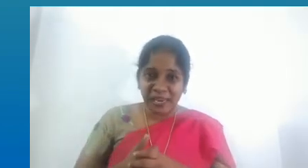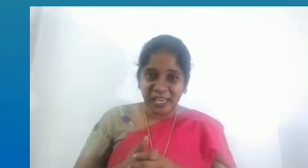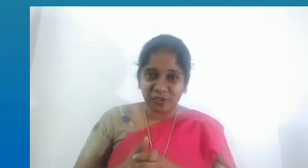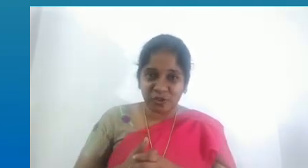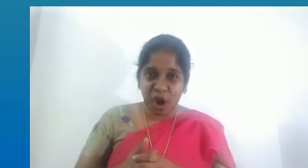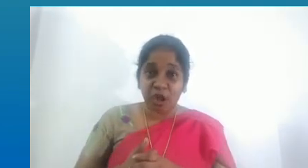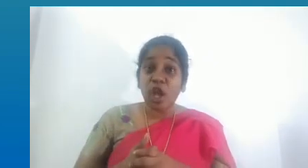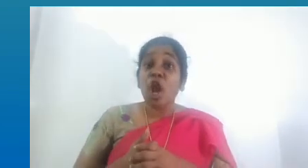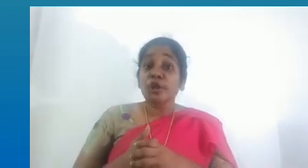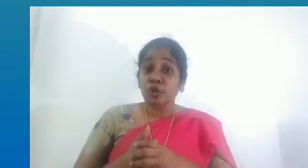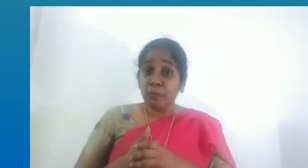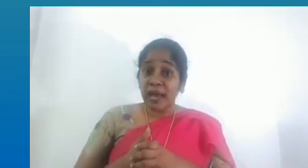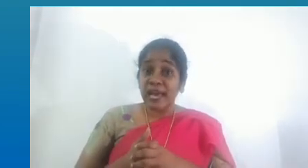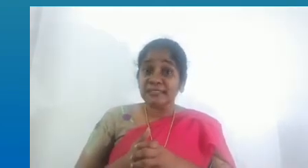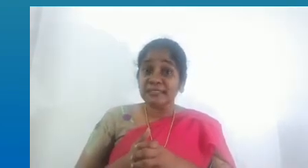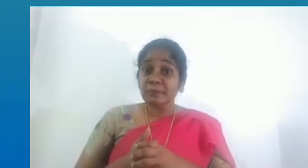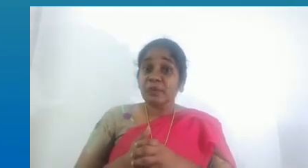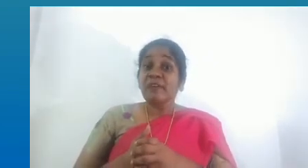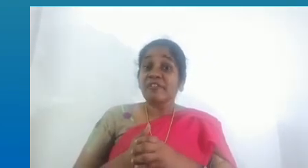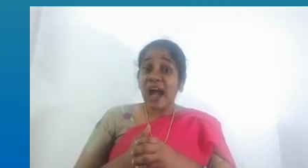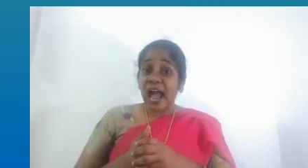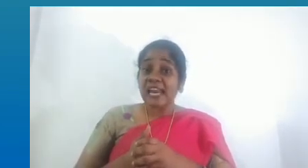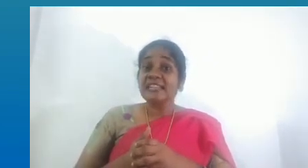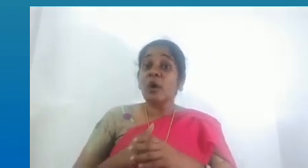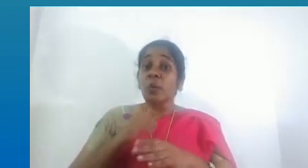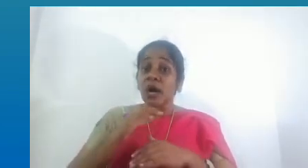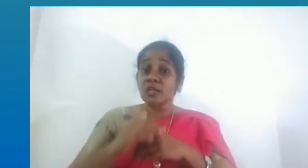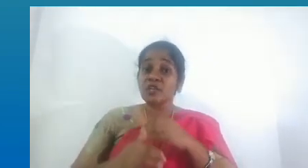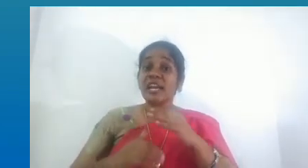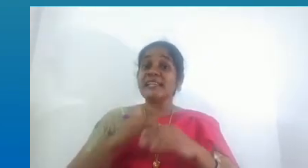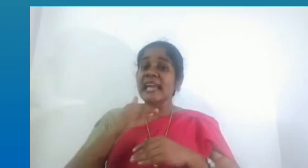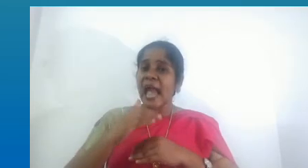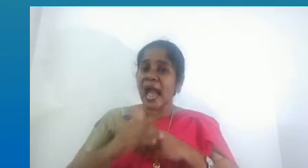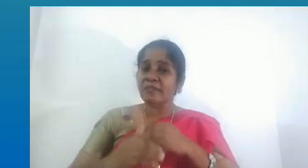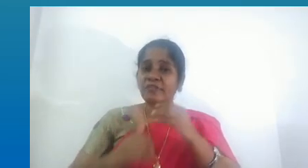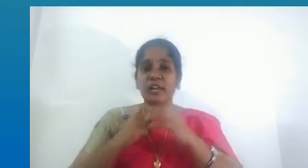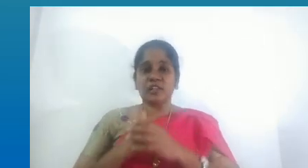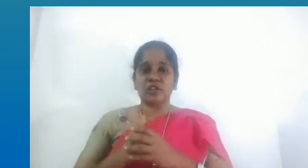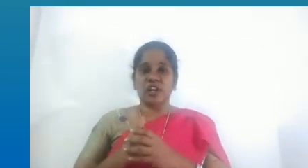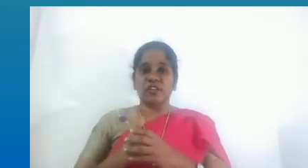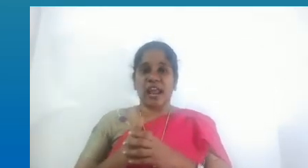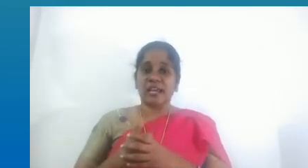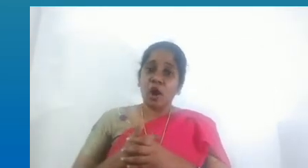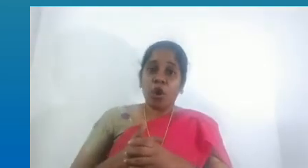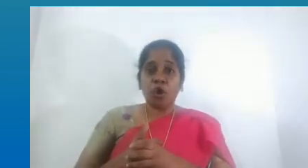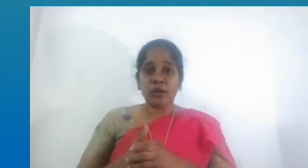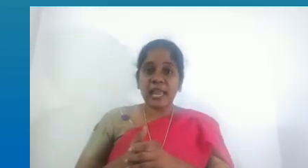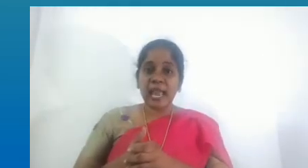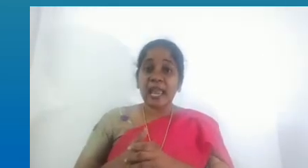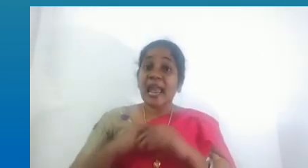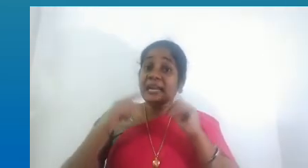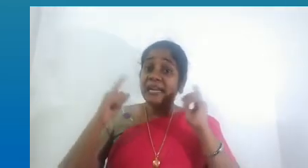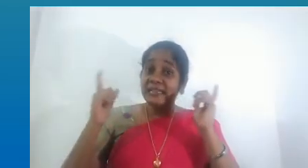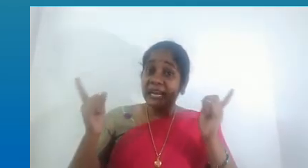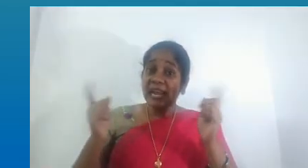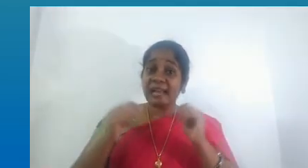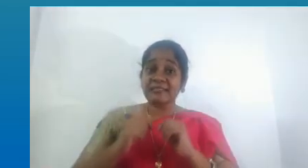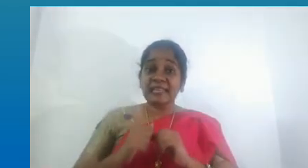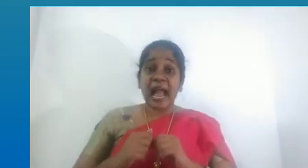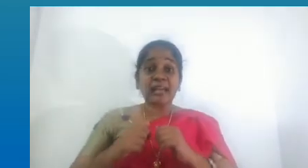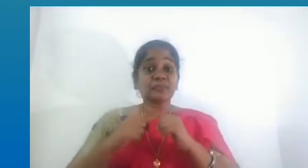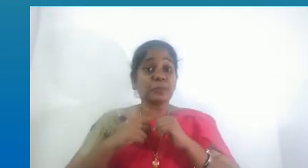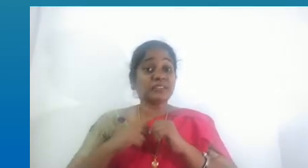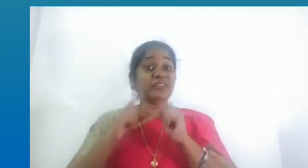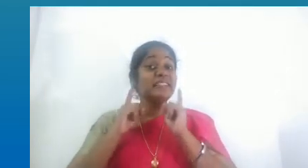the beanstalk. You must file the worksheet carefully, children. Okay, in the